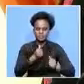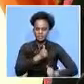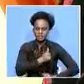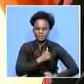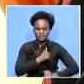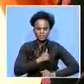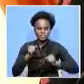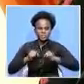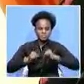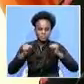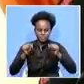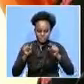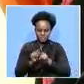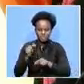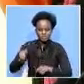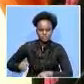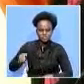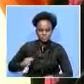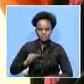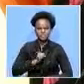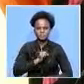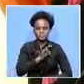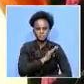Zambia Army.